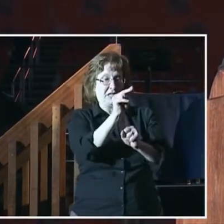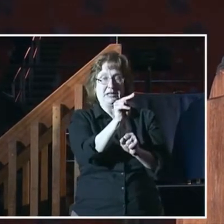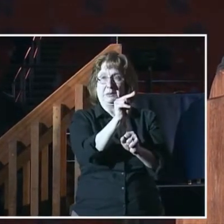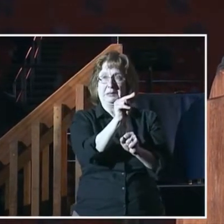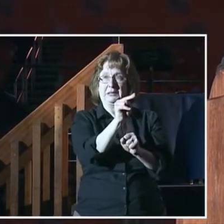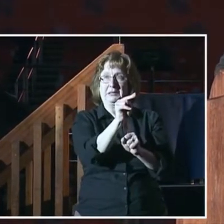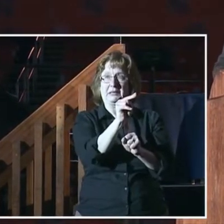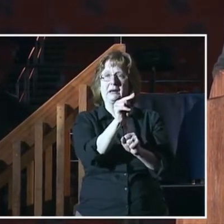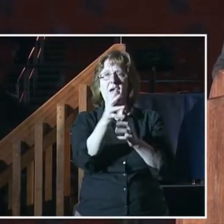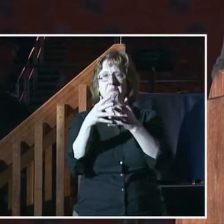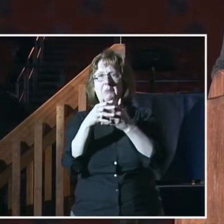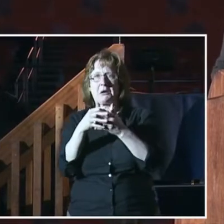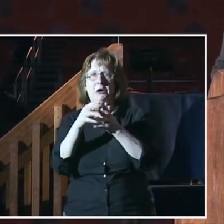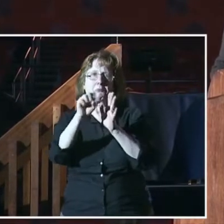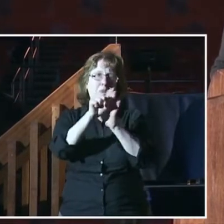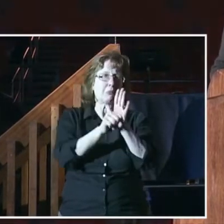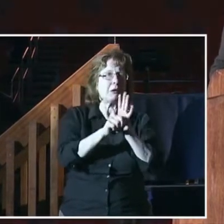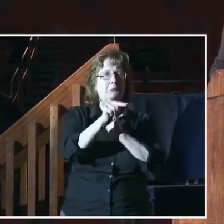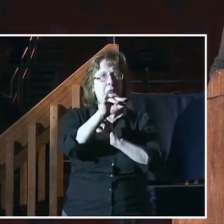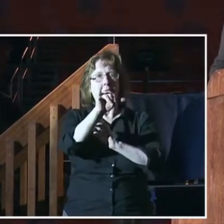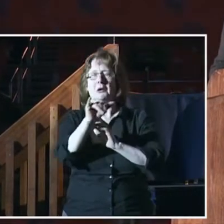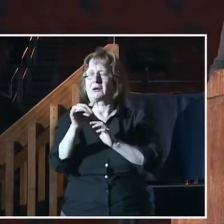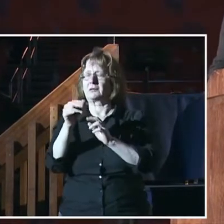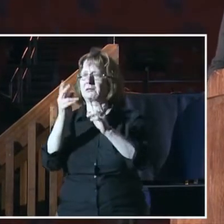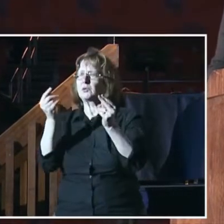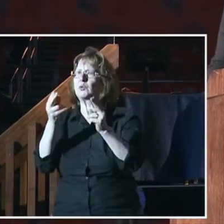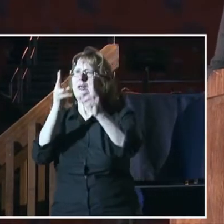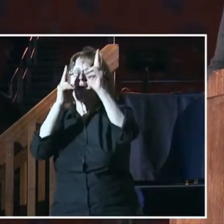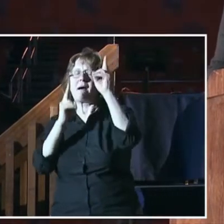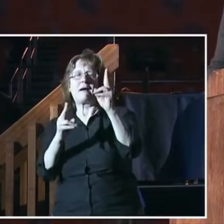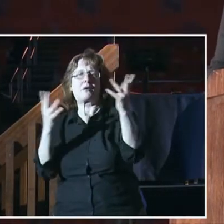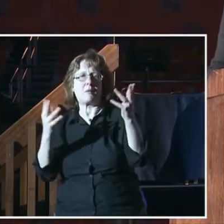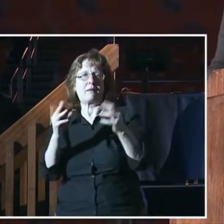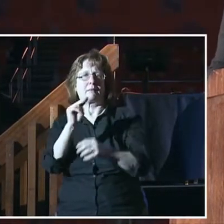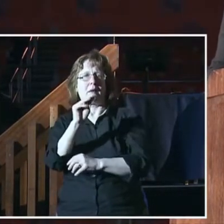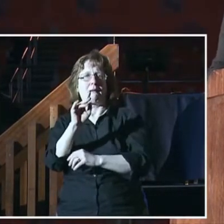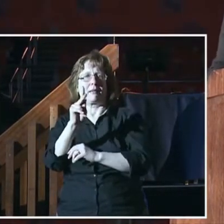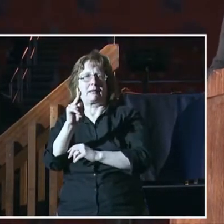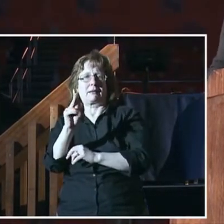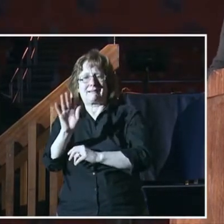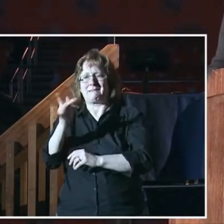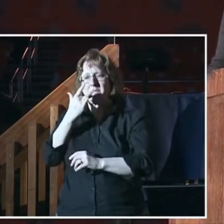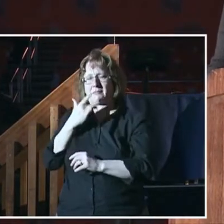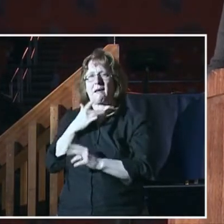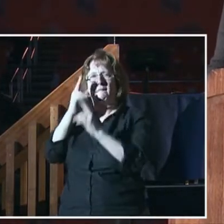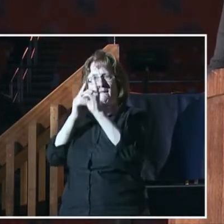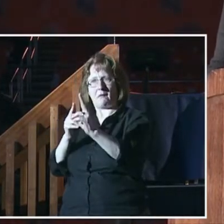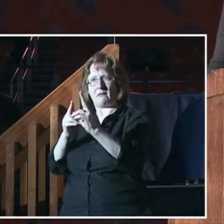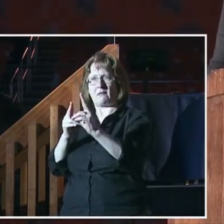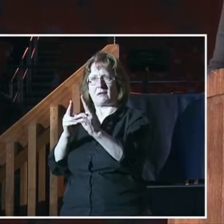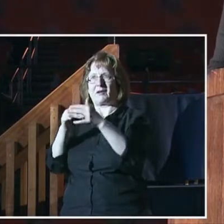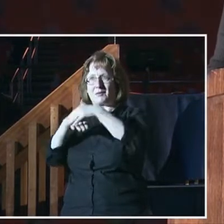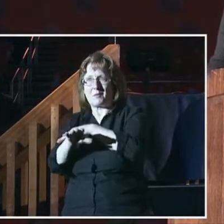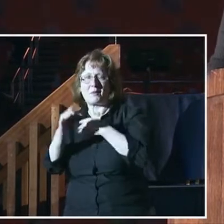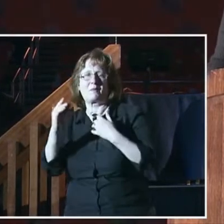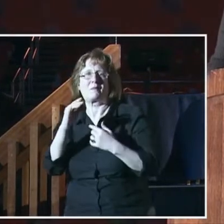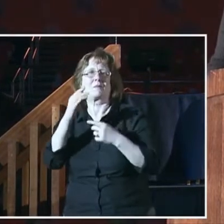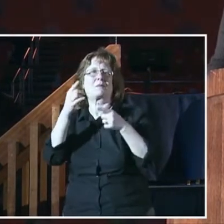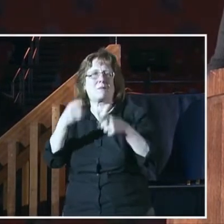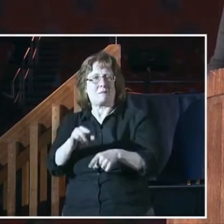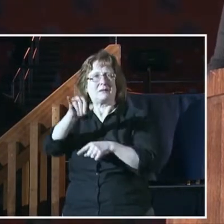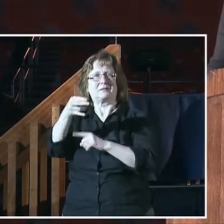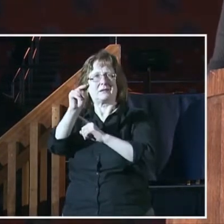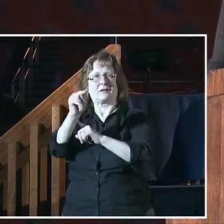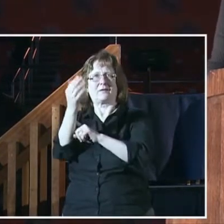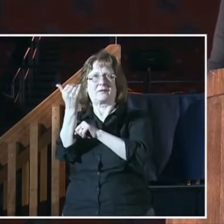all Americans join together to honor the birthday of Reverend Dr. Martin Luther King Jr., born on January